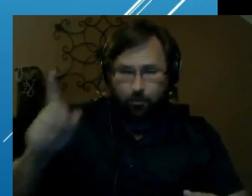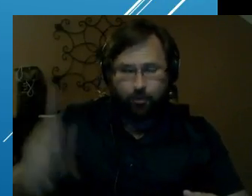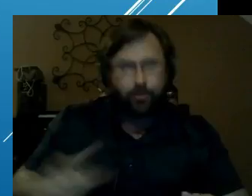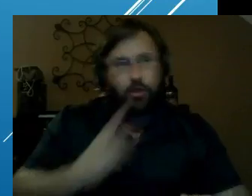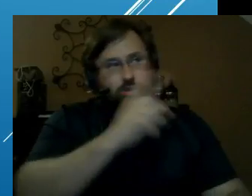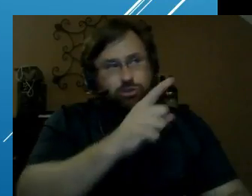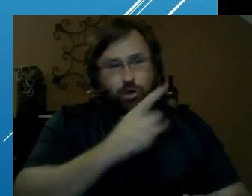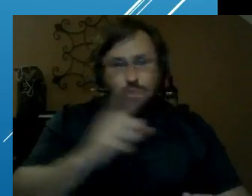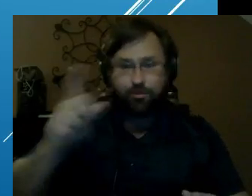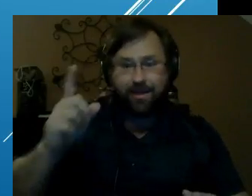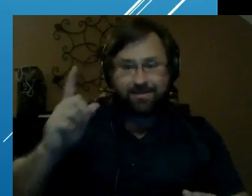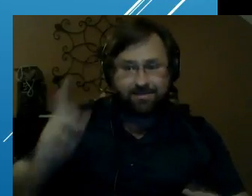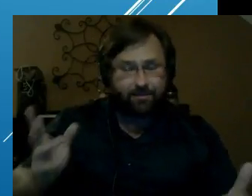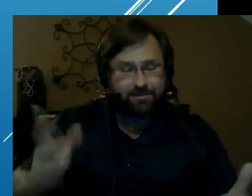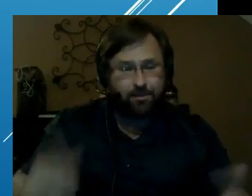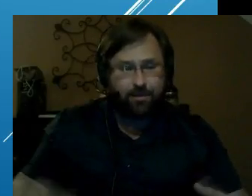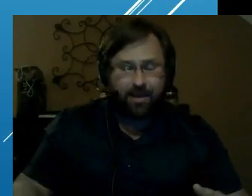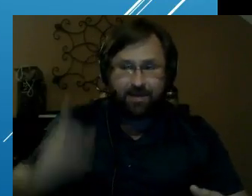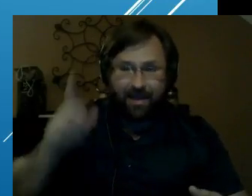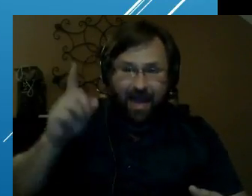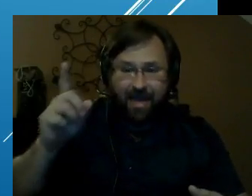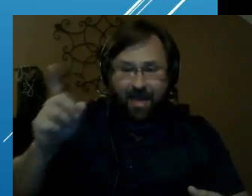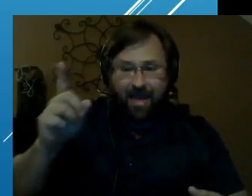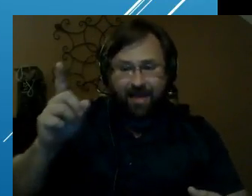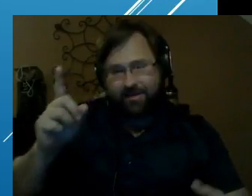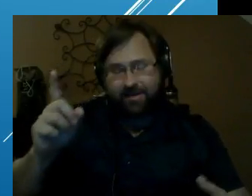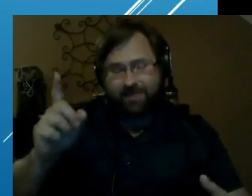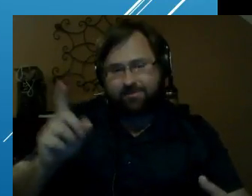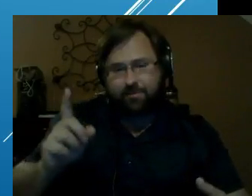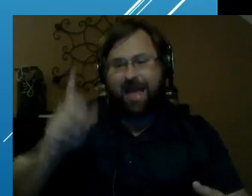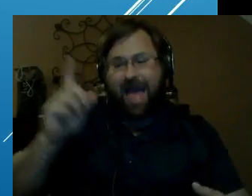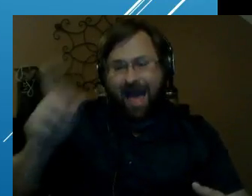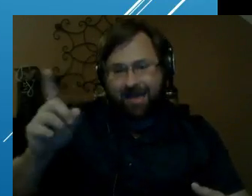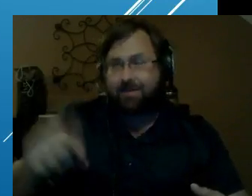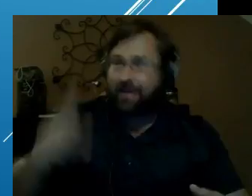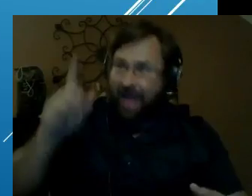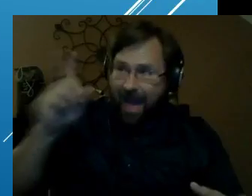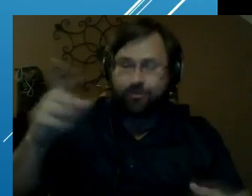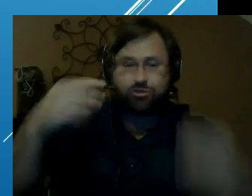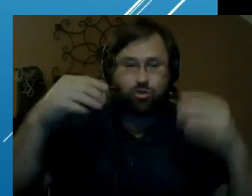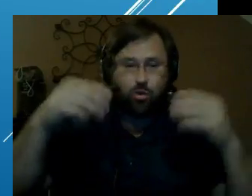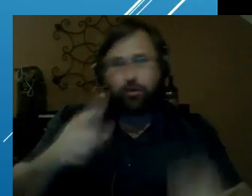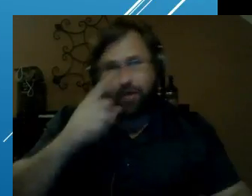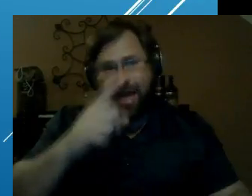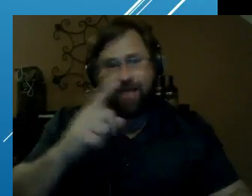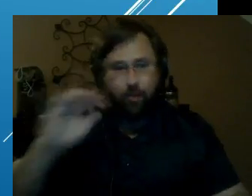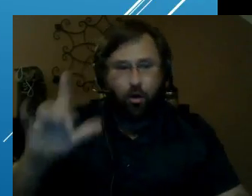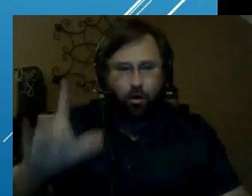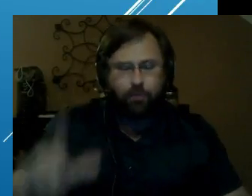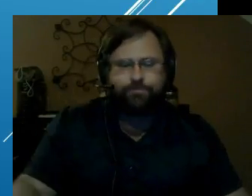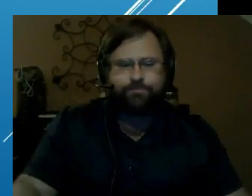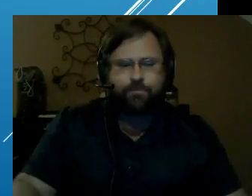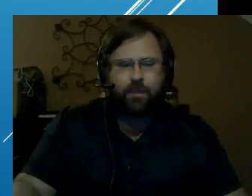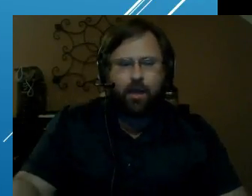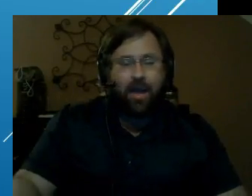slightly upward to show the place that something's located, like, and in that case it would mean at, like at the store or at the